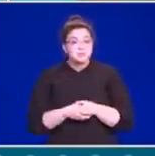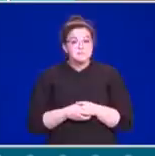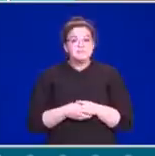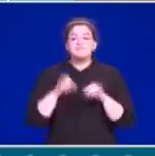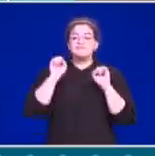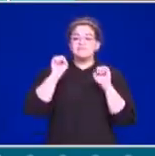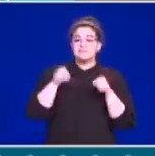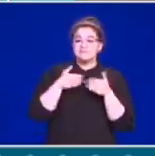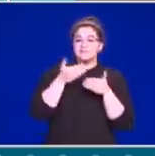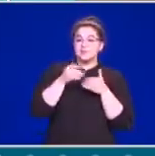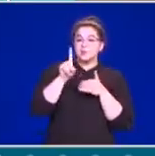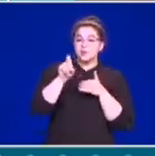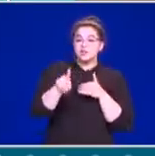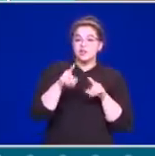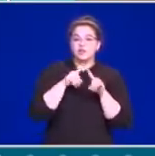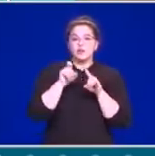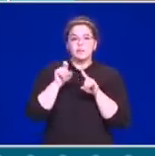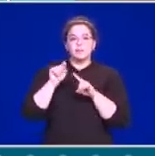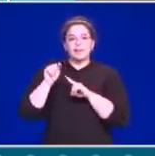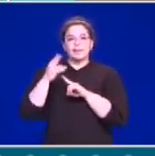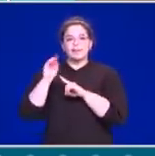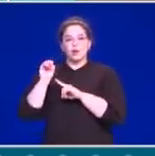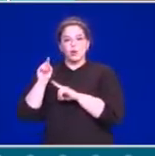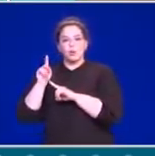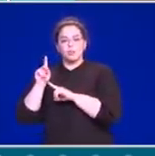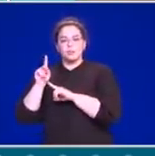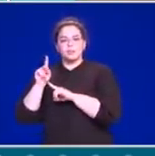Yes, and the next question is coming from Theo Keefe,